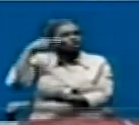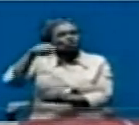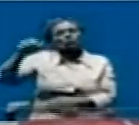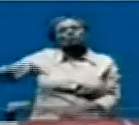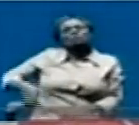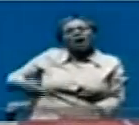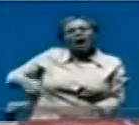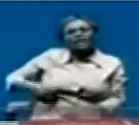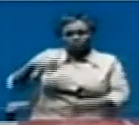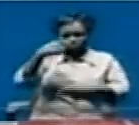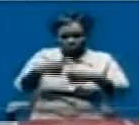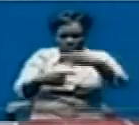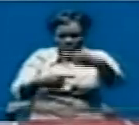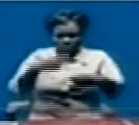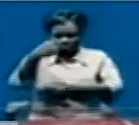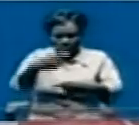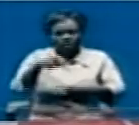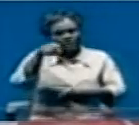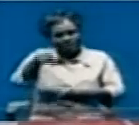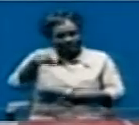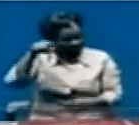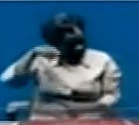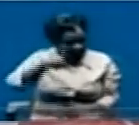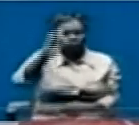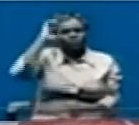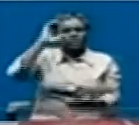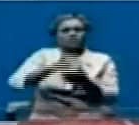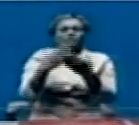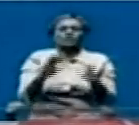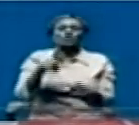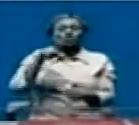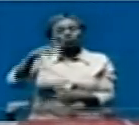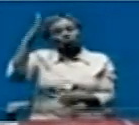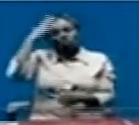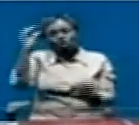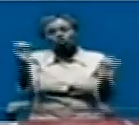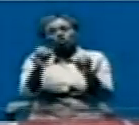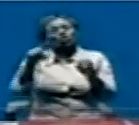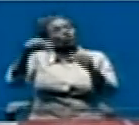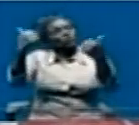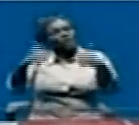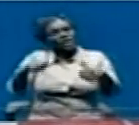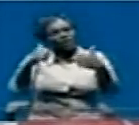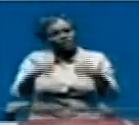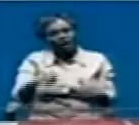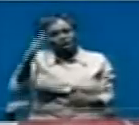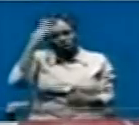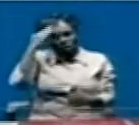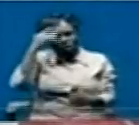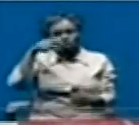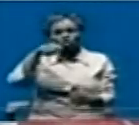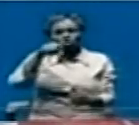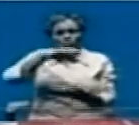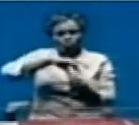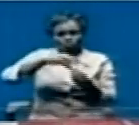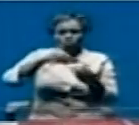through evolution, then that's how much value you put on yourself. If you don't know where you're from, you'll never know what you are made of,